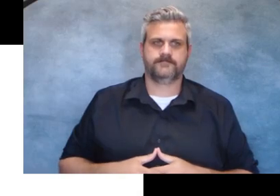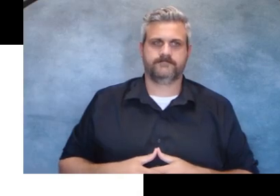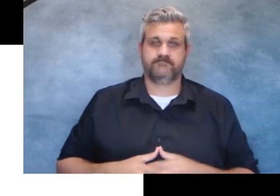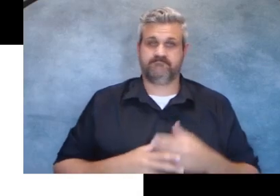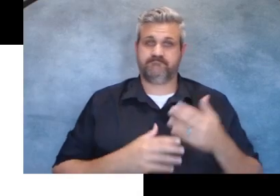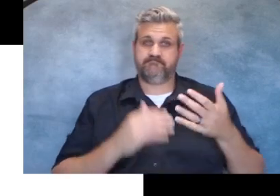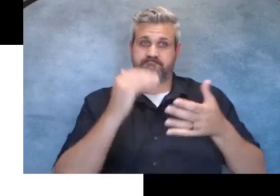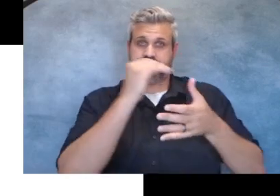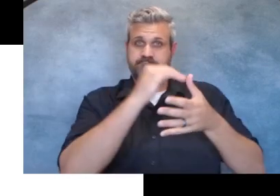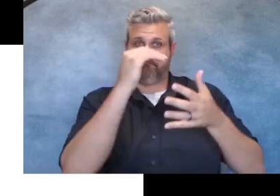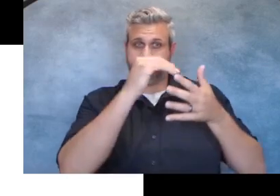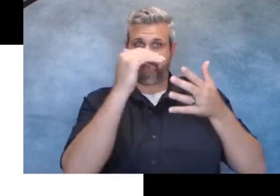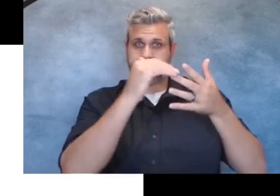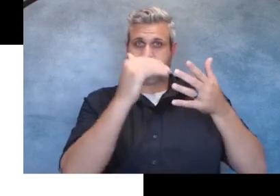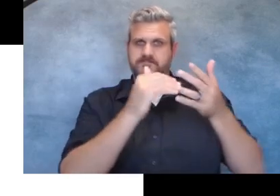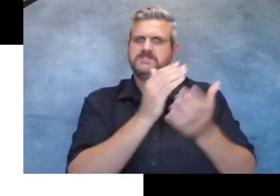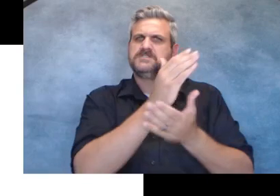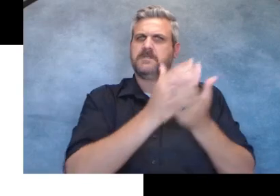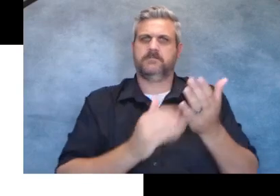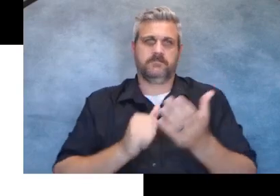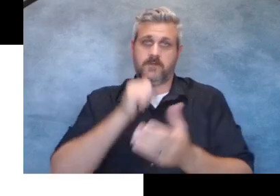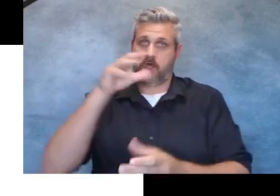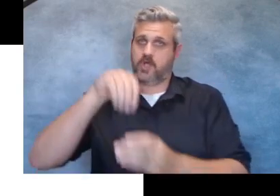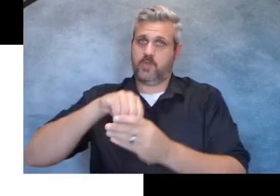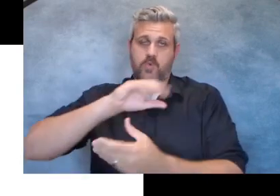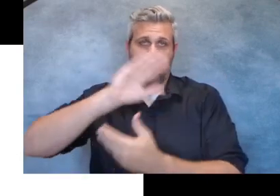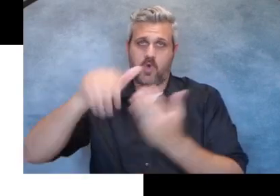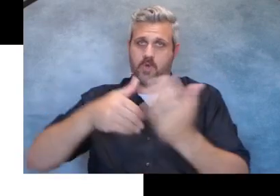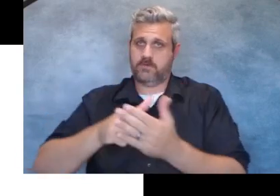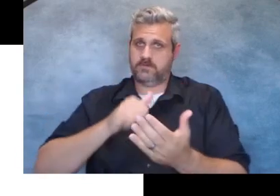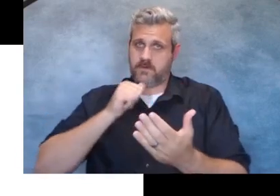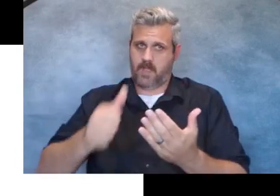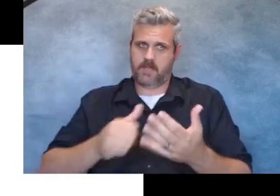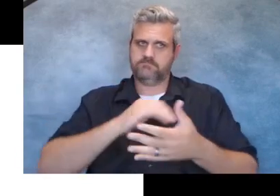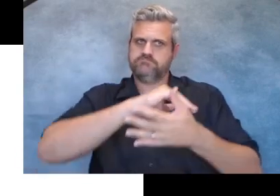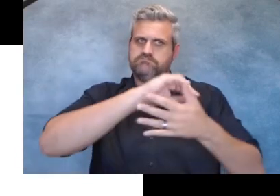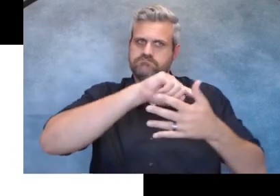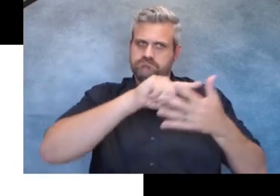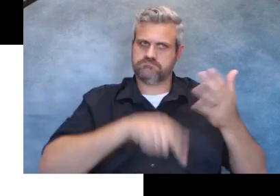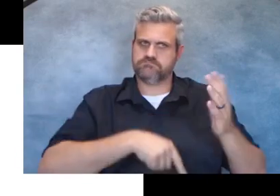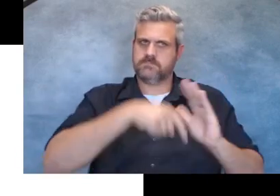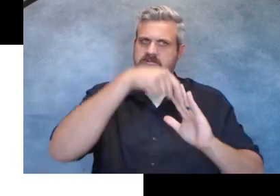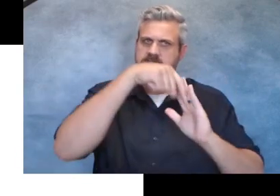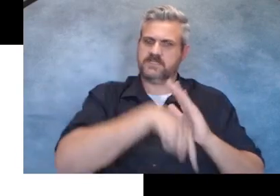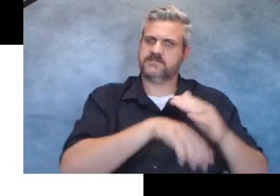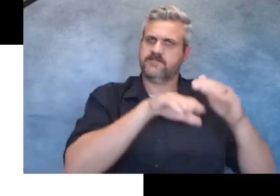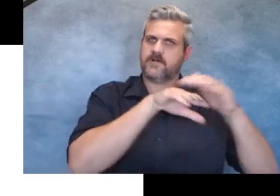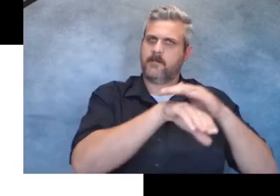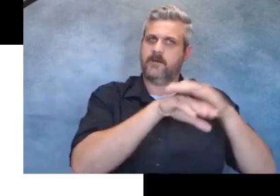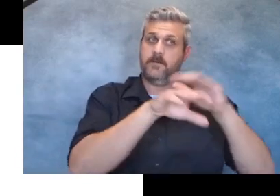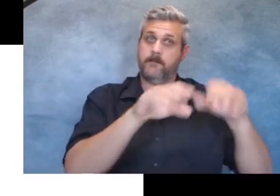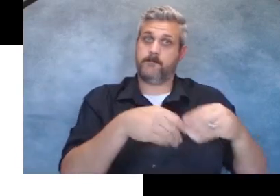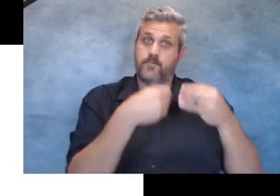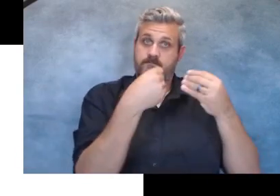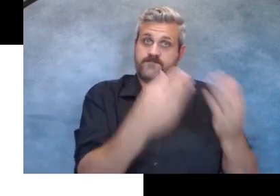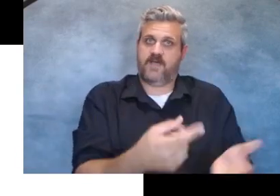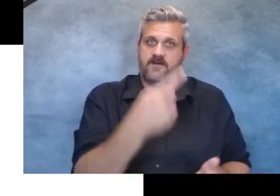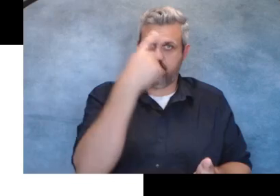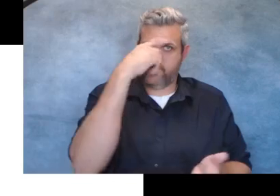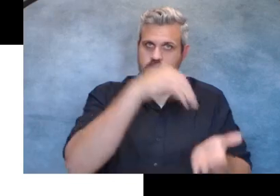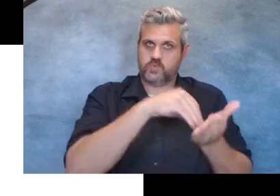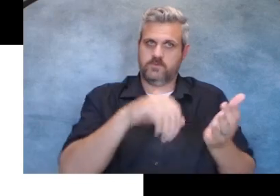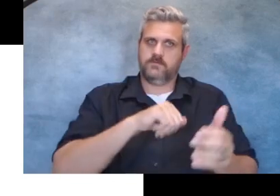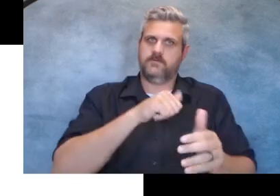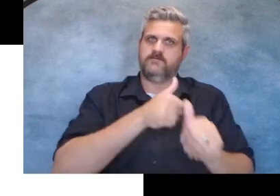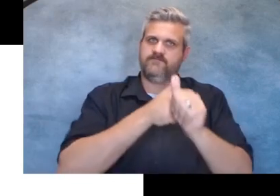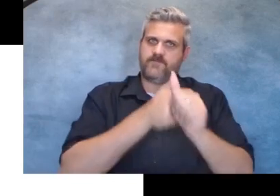This is a list of some, not an exhaustive list, intensive accommodations that may be provided for a student based on